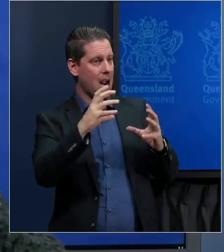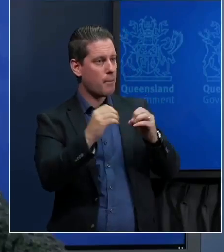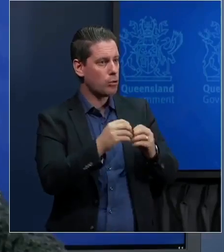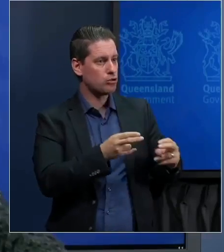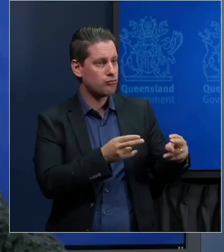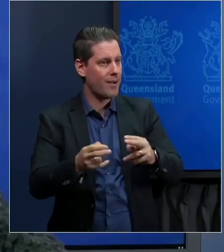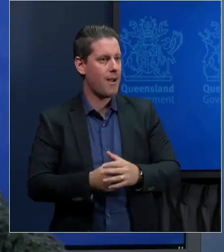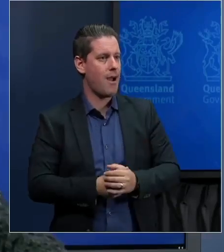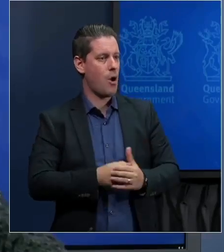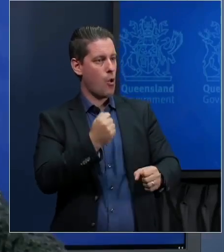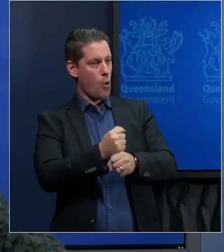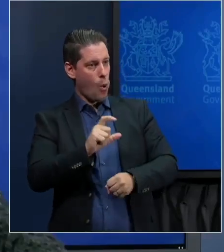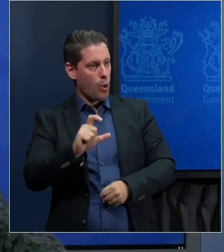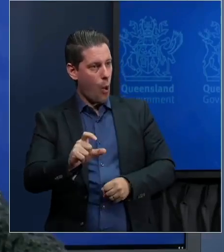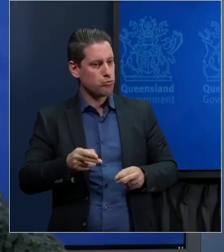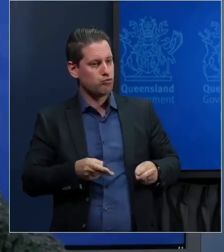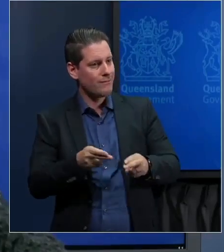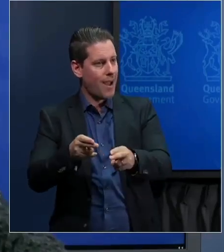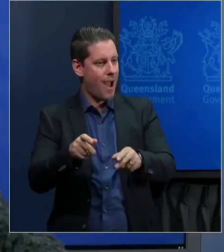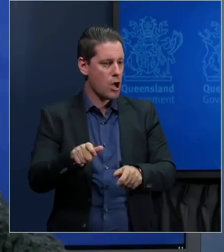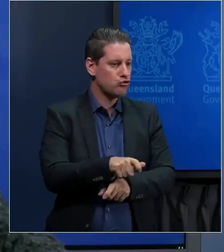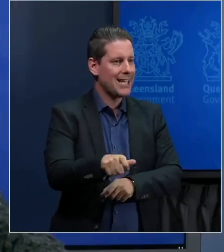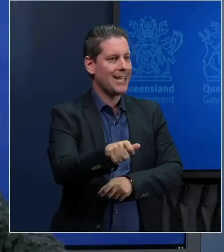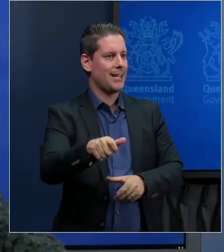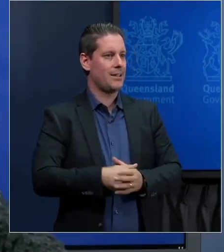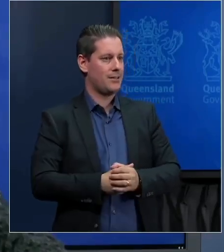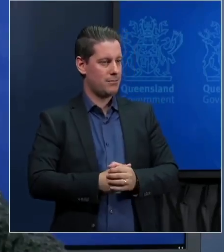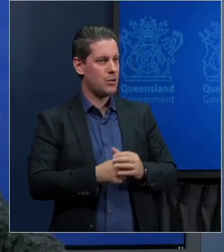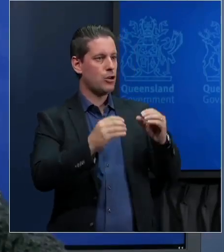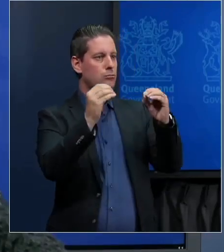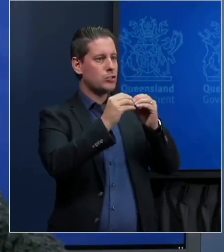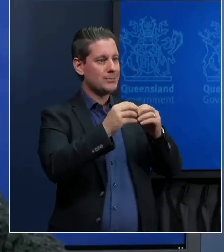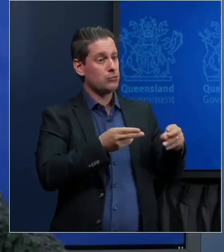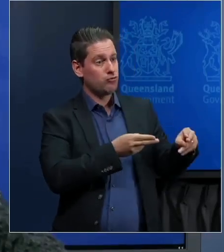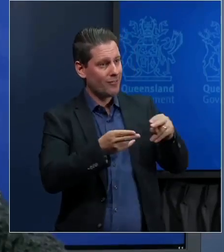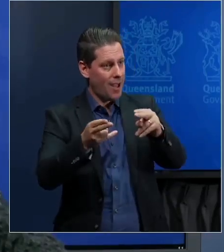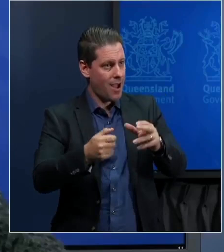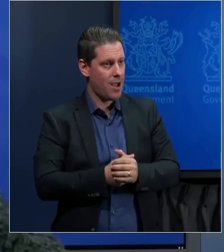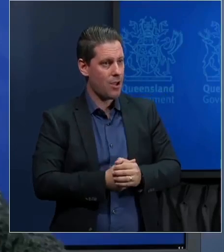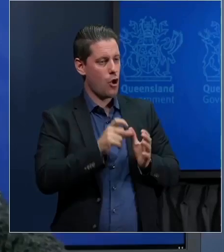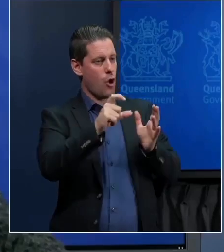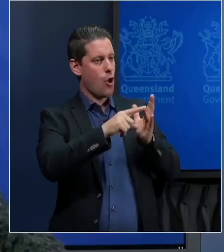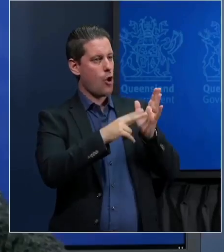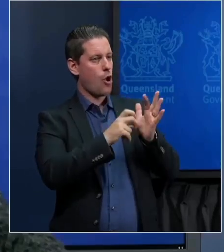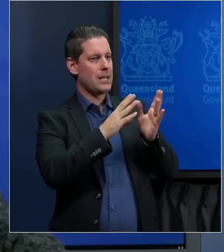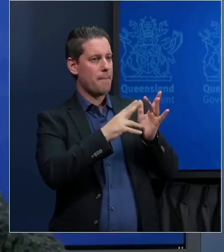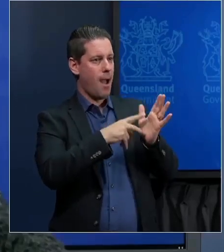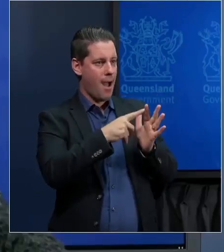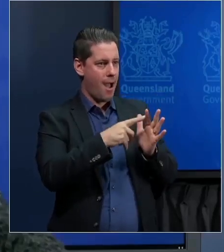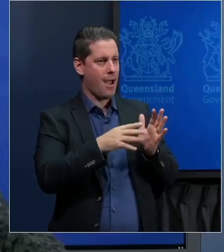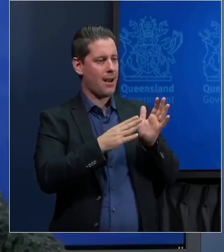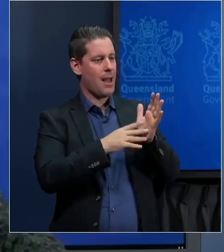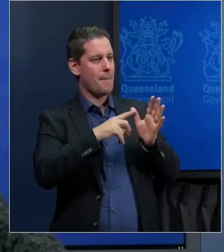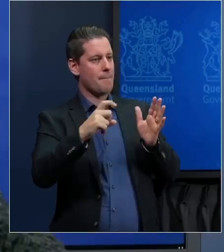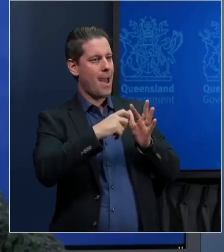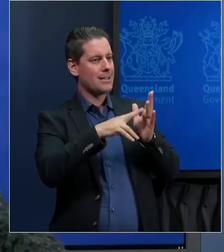Gold Coast rivers and creeks, the upper and lower Brisbane river catchments, the Condamine, McIntyre and now also